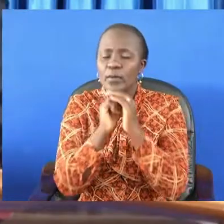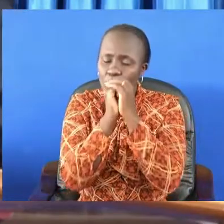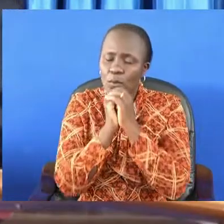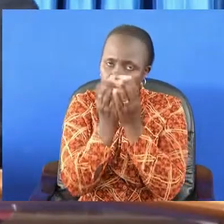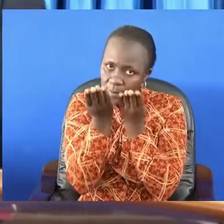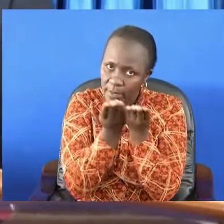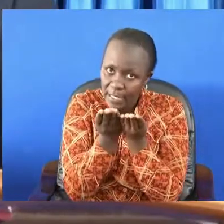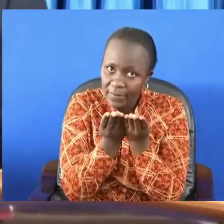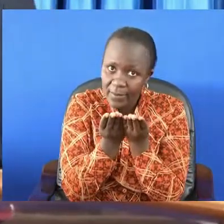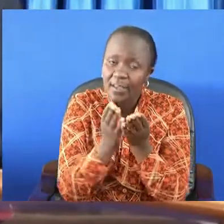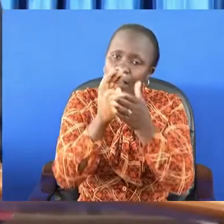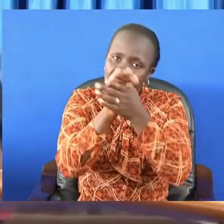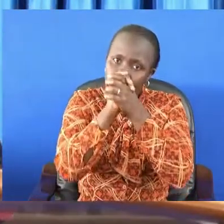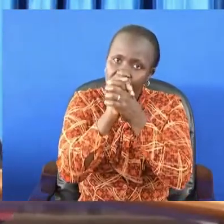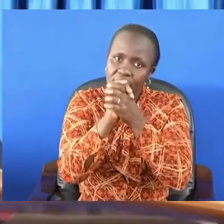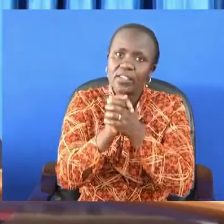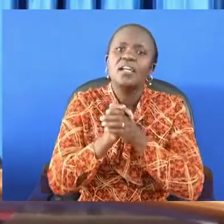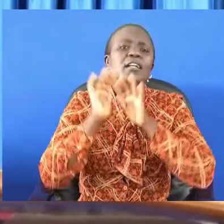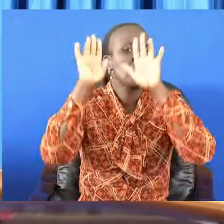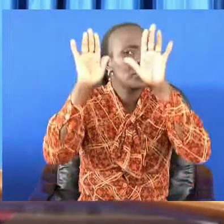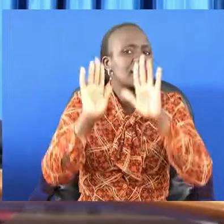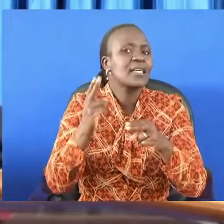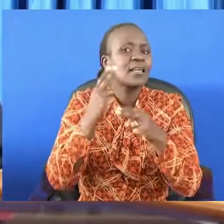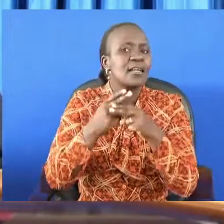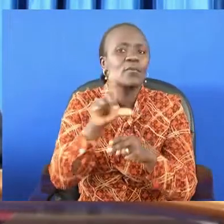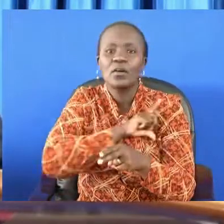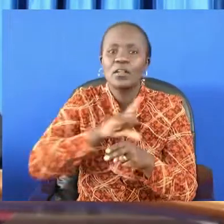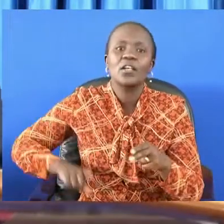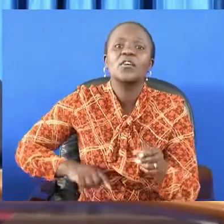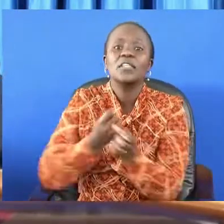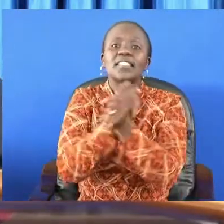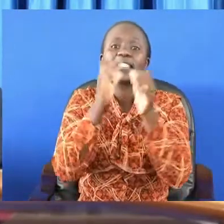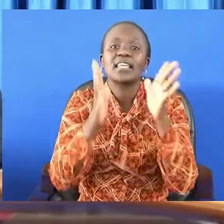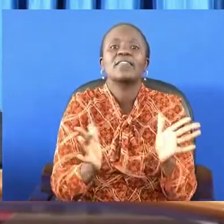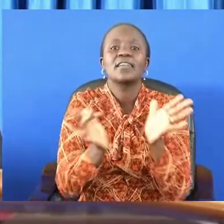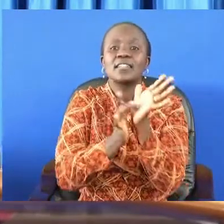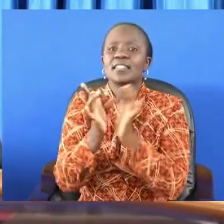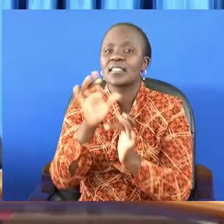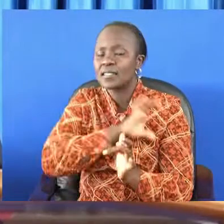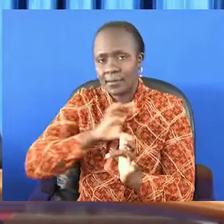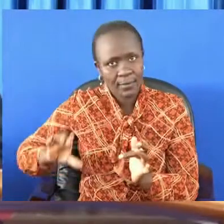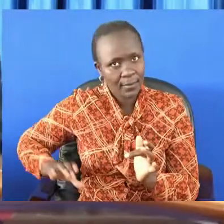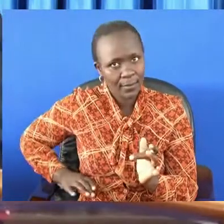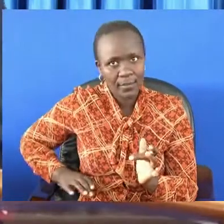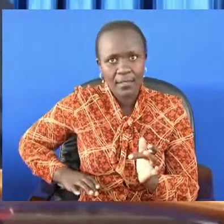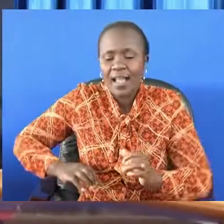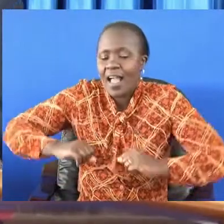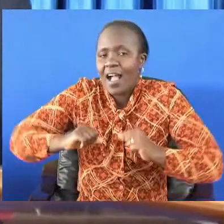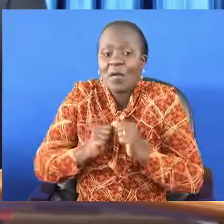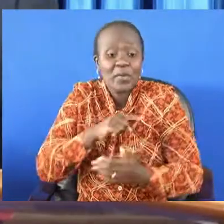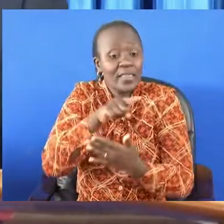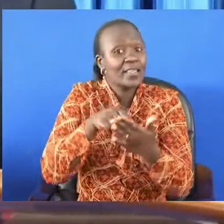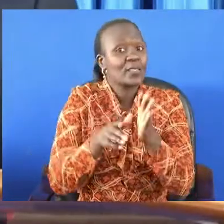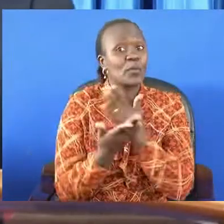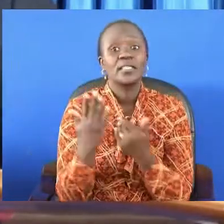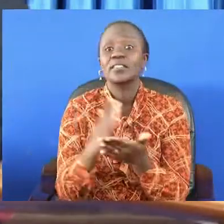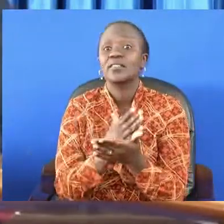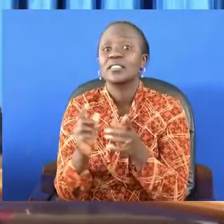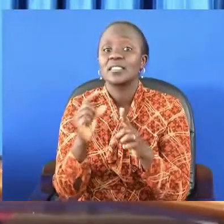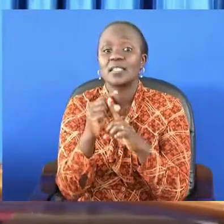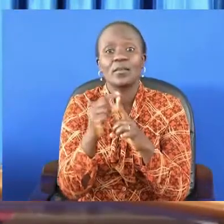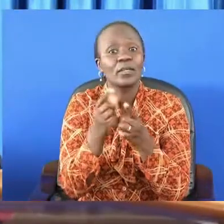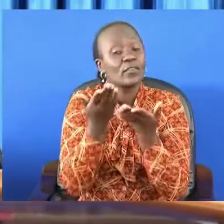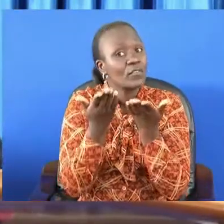worship service. I greet you in the precious name of our Lord and Savior, Jesus Christ, and I am happy this morning to share with